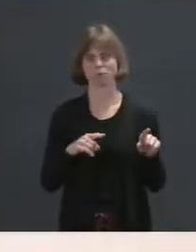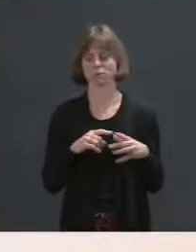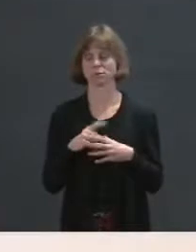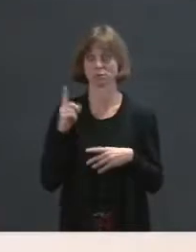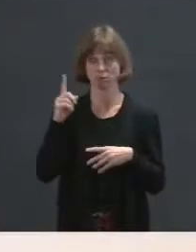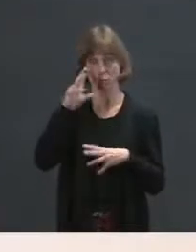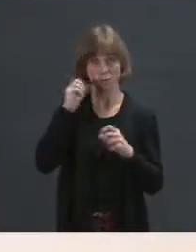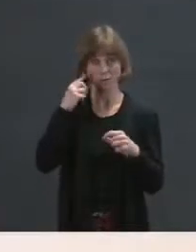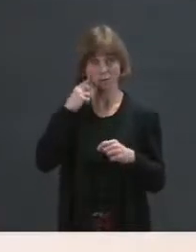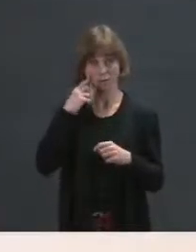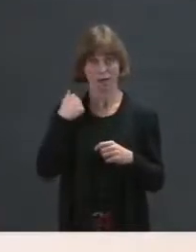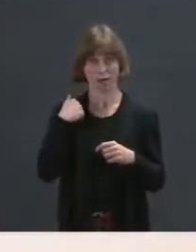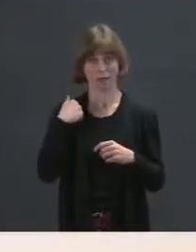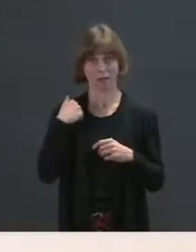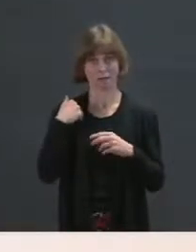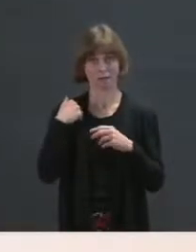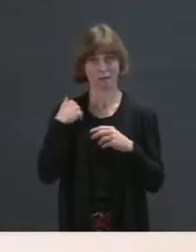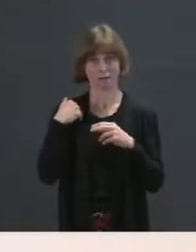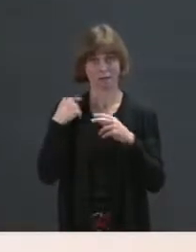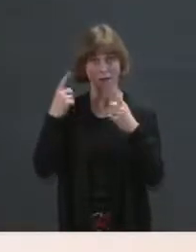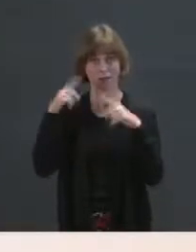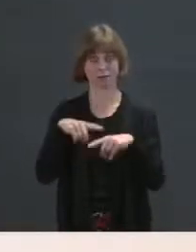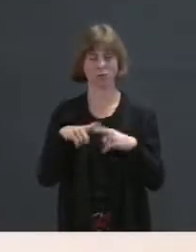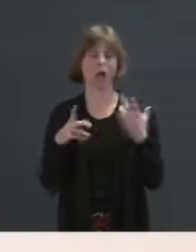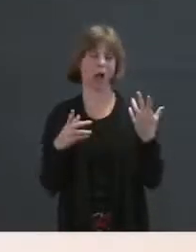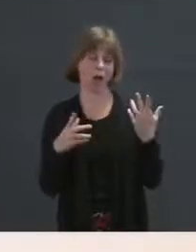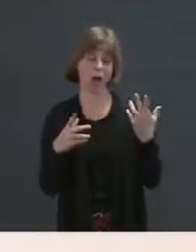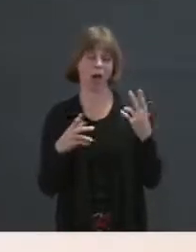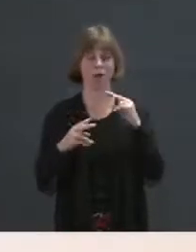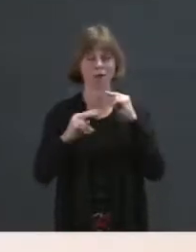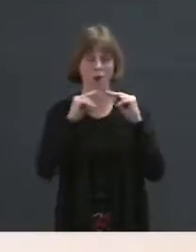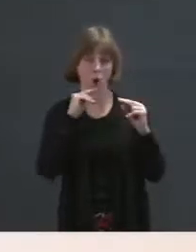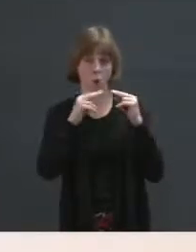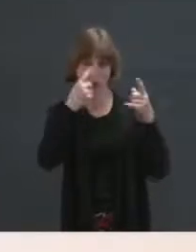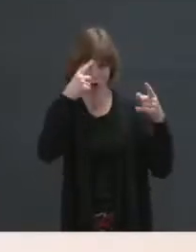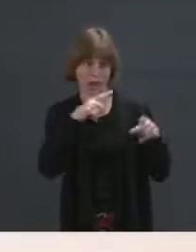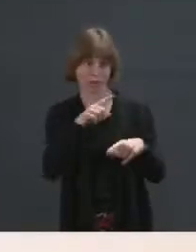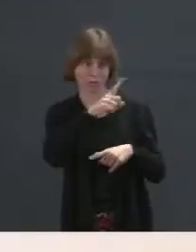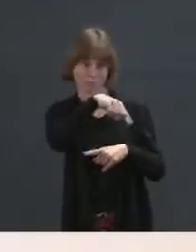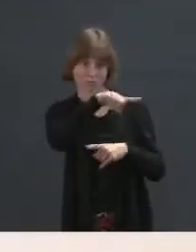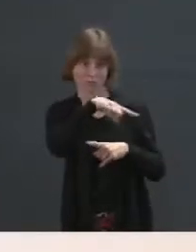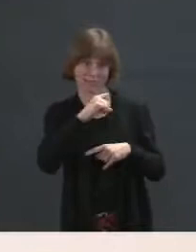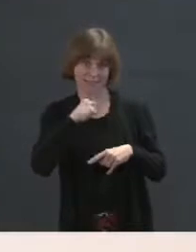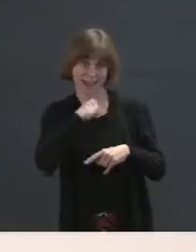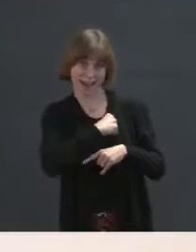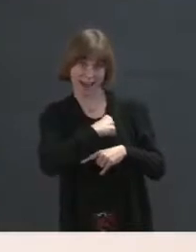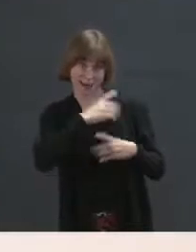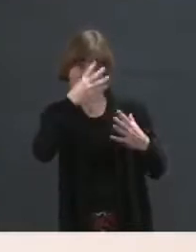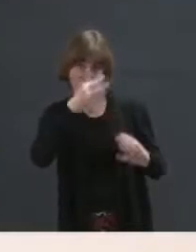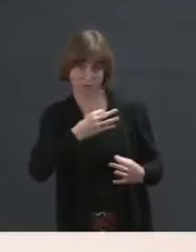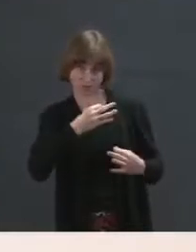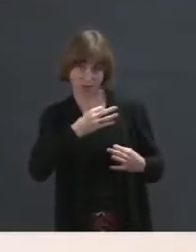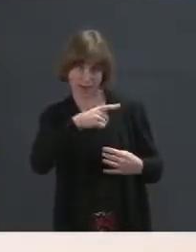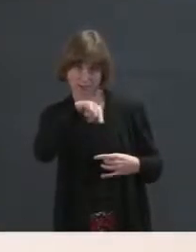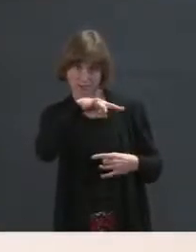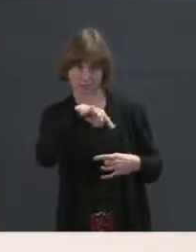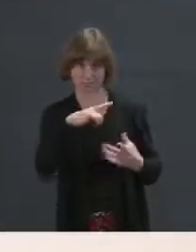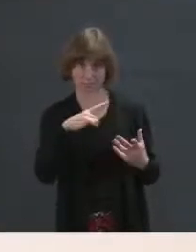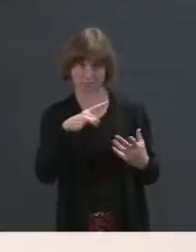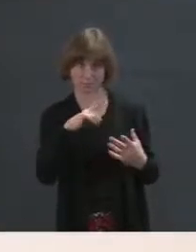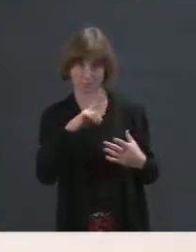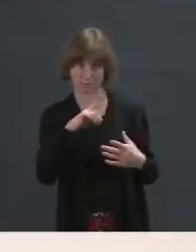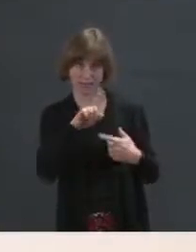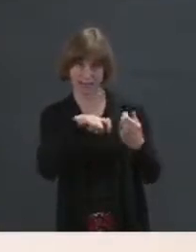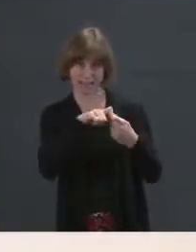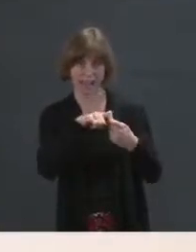will be between members of the Senate who may have disagreement on where the minimum wage should sit and what the process should be. But the